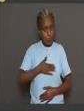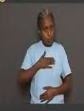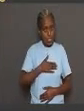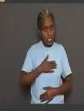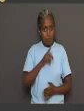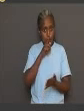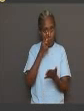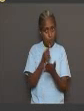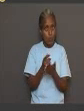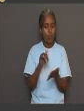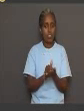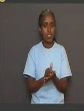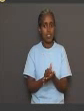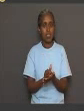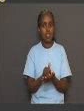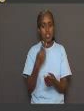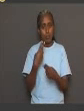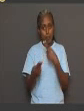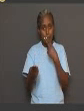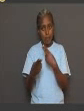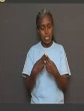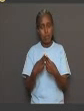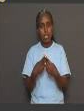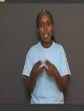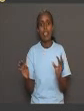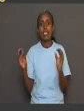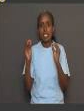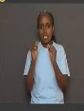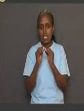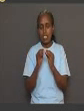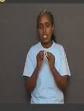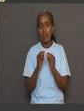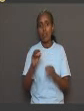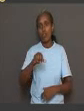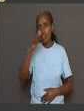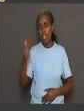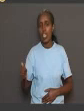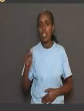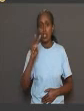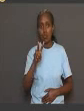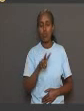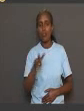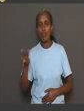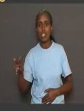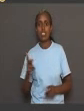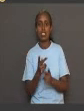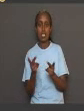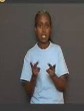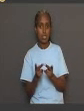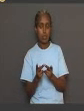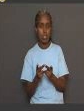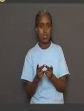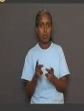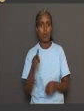prove that if we multiply the sum of any two vectors in space by